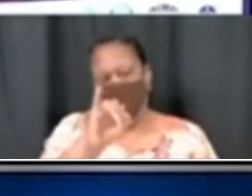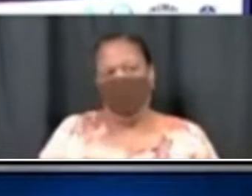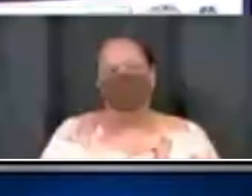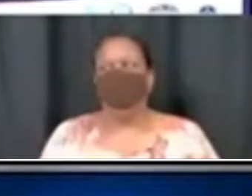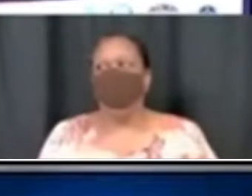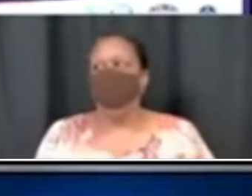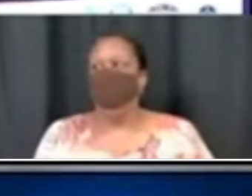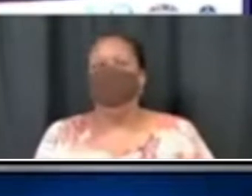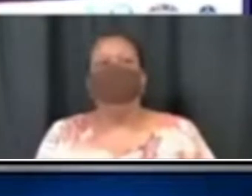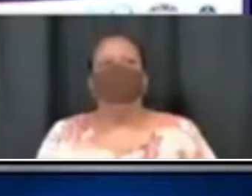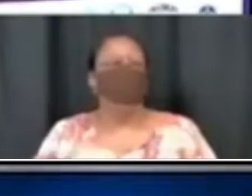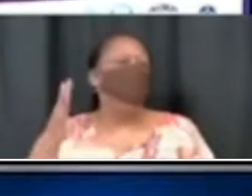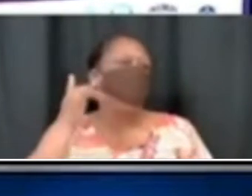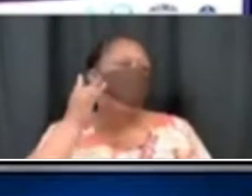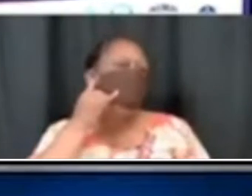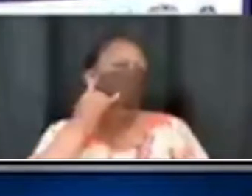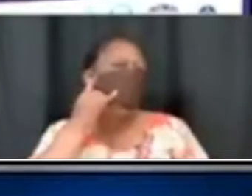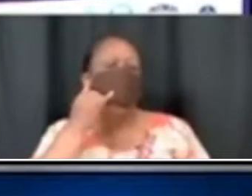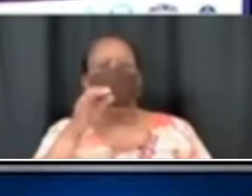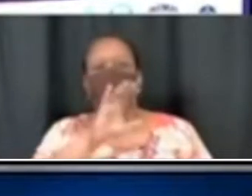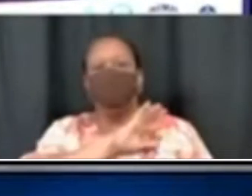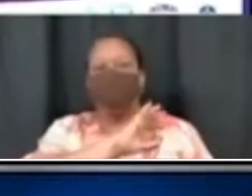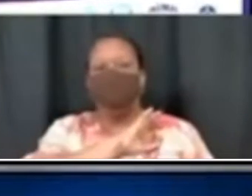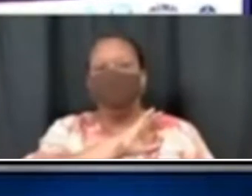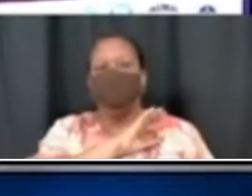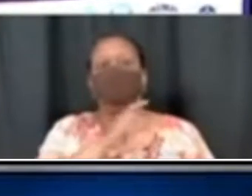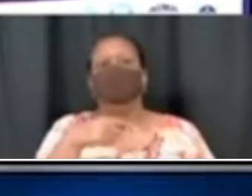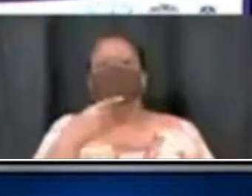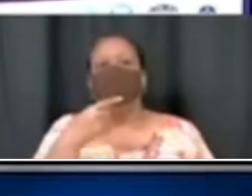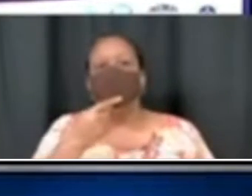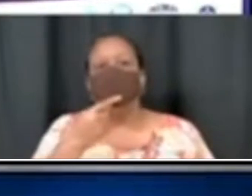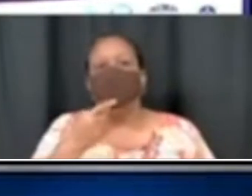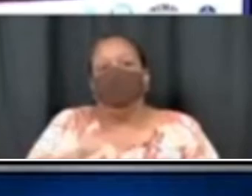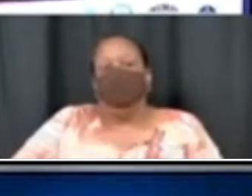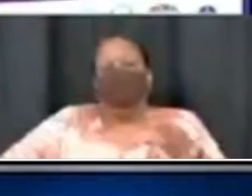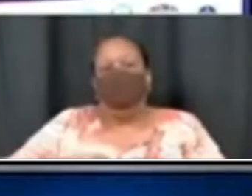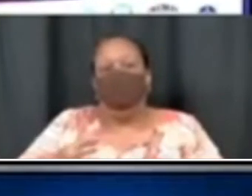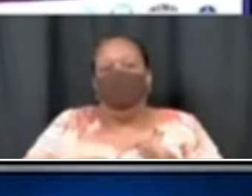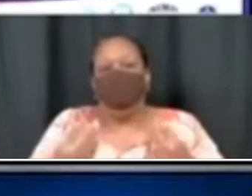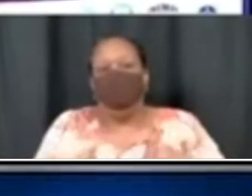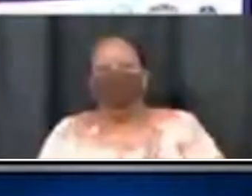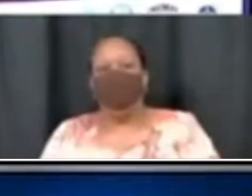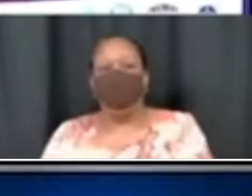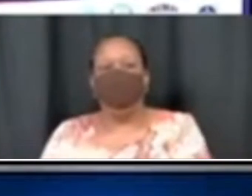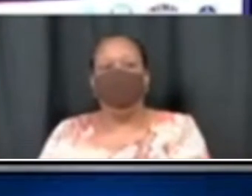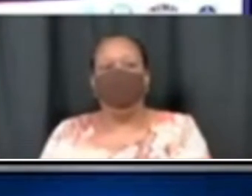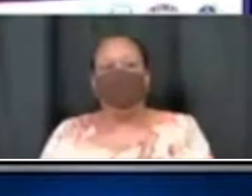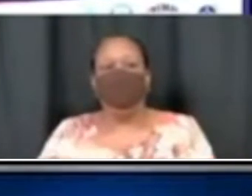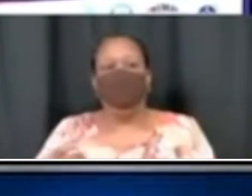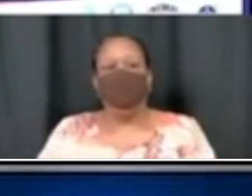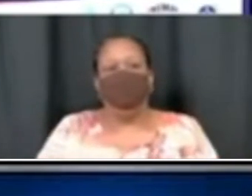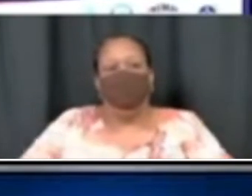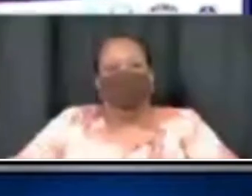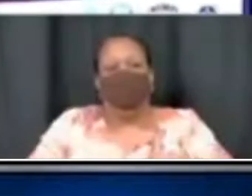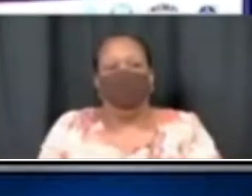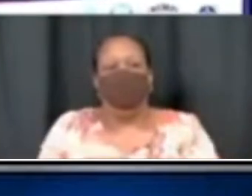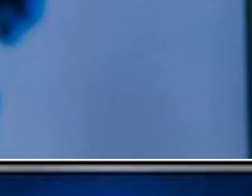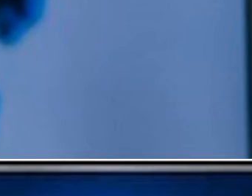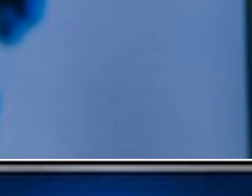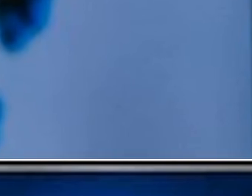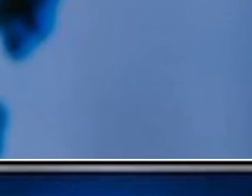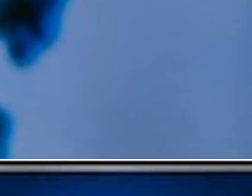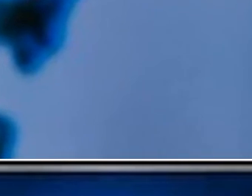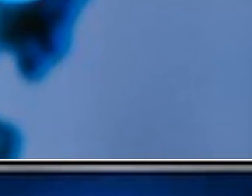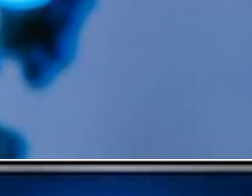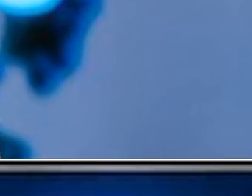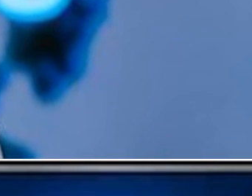that you can notify them and seek the relevant permission if you're gonna go beyond the curfew hours.